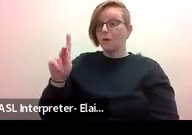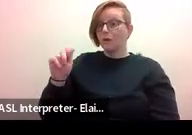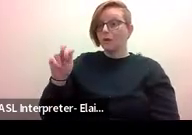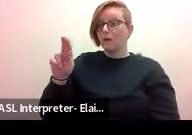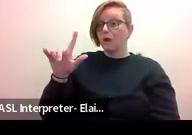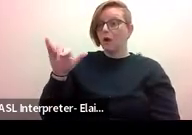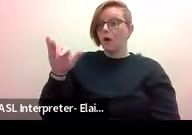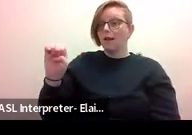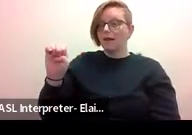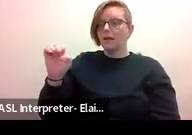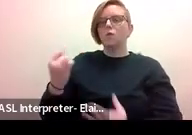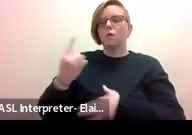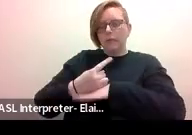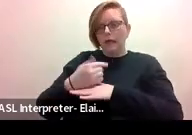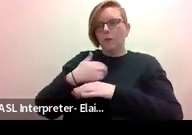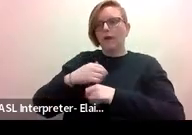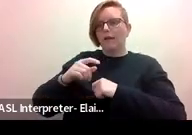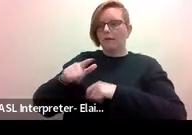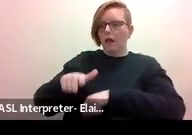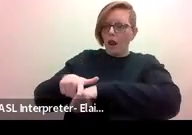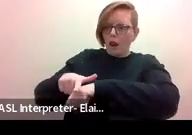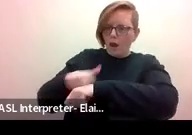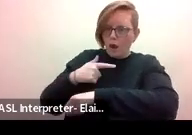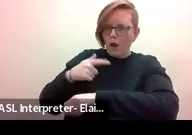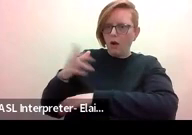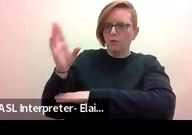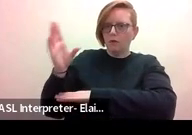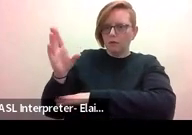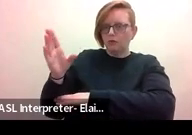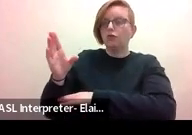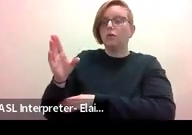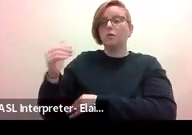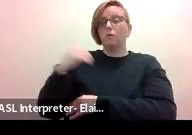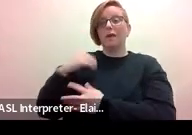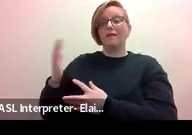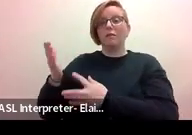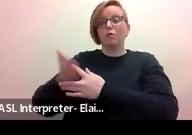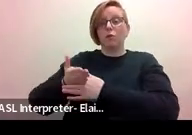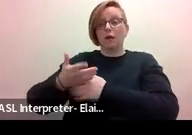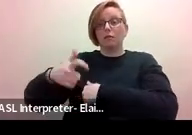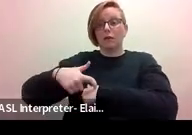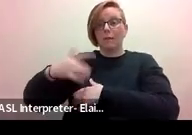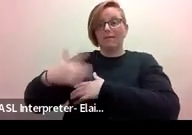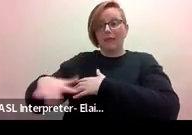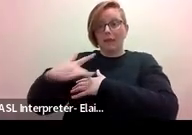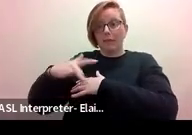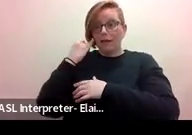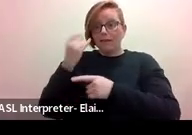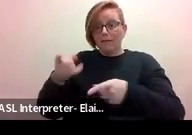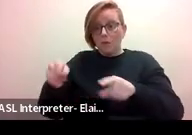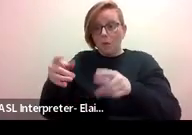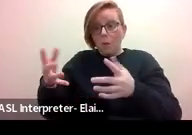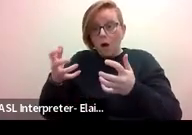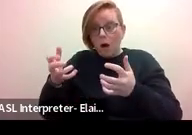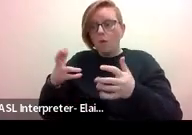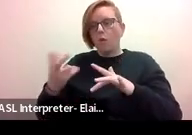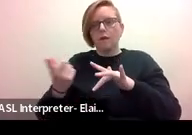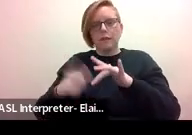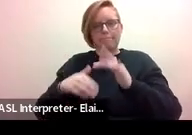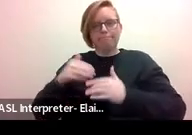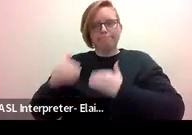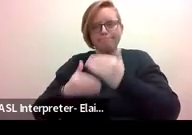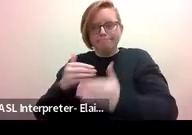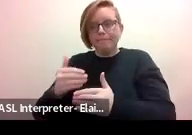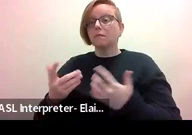this is quite a long presentation. We do have a break built in if you folks need that. But please feel free to just manage